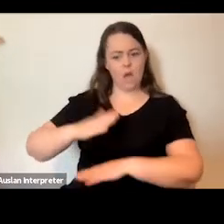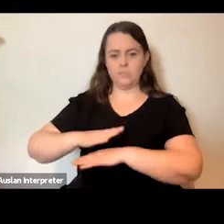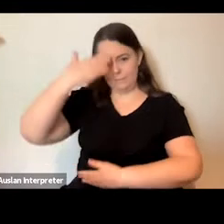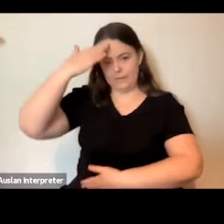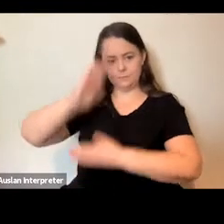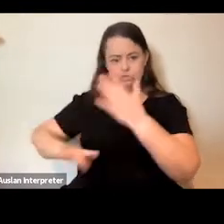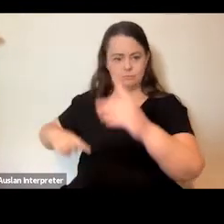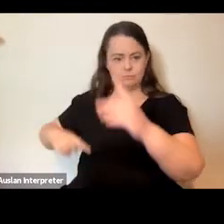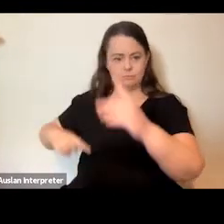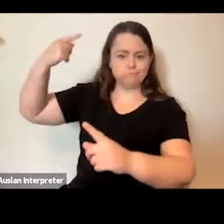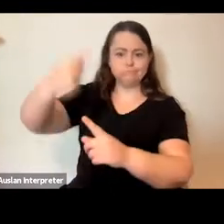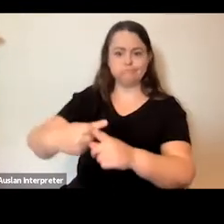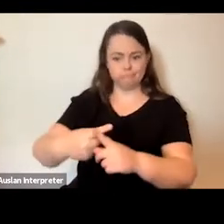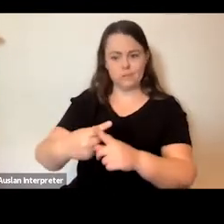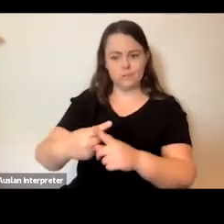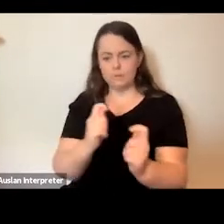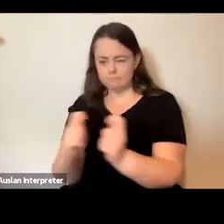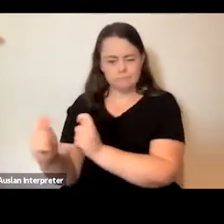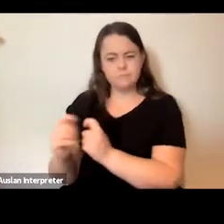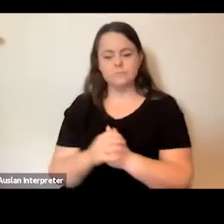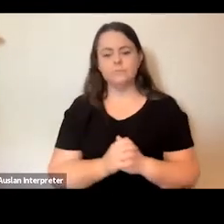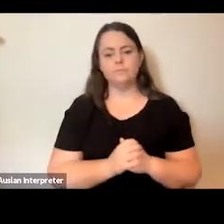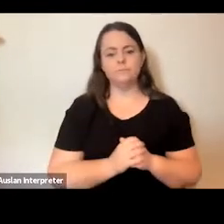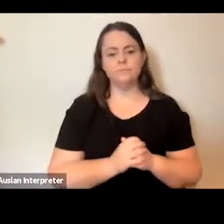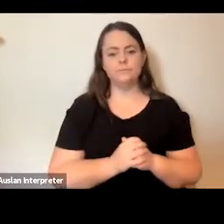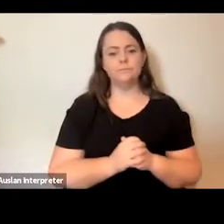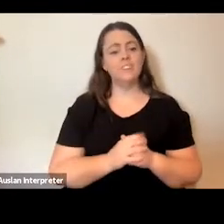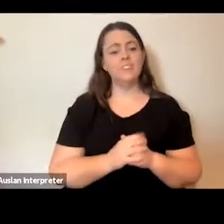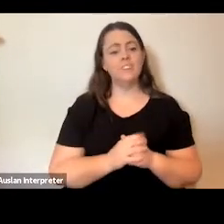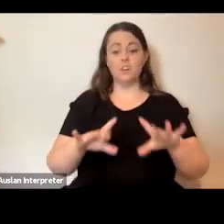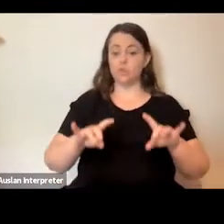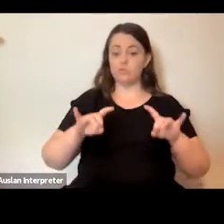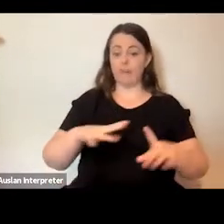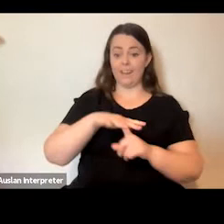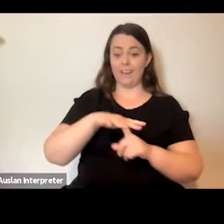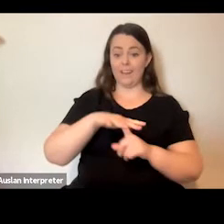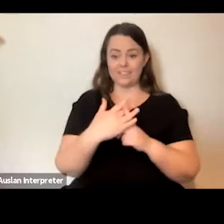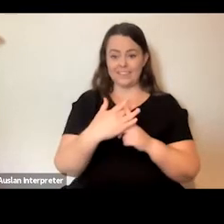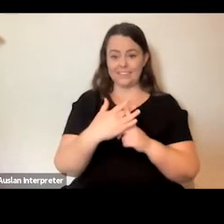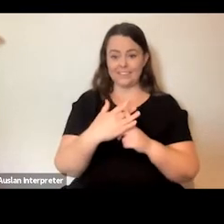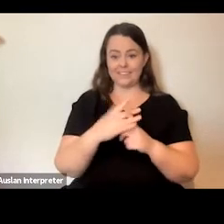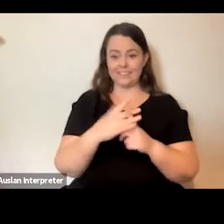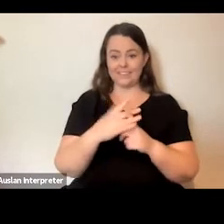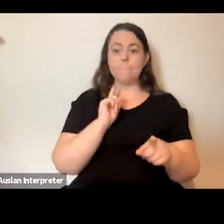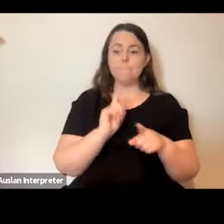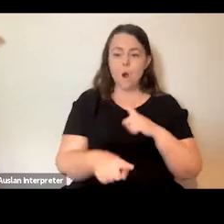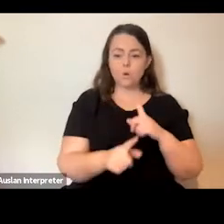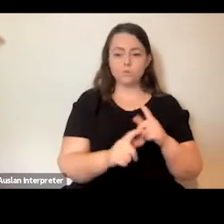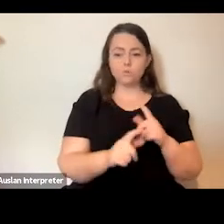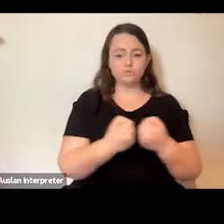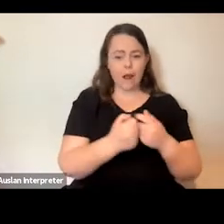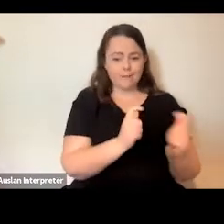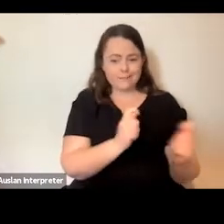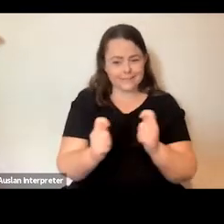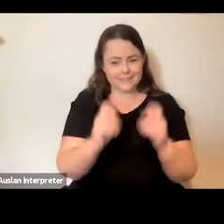of the drug checking debate in the Australian context seems to have largely been focused on kind of festival settings. And I think it's really important